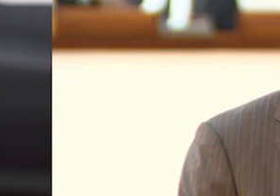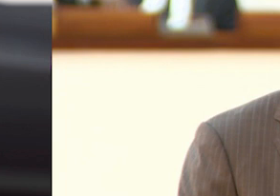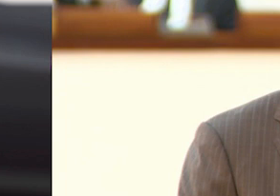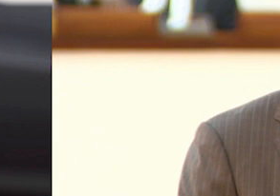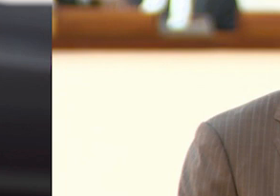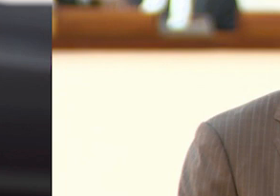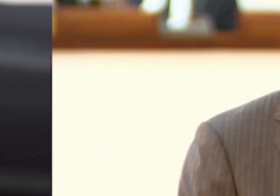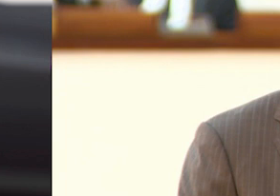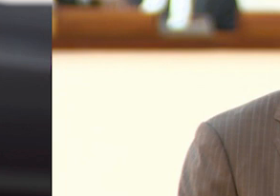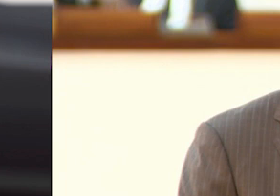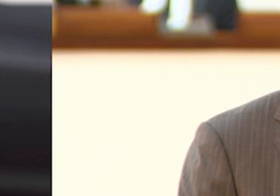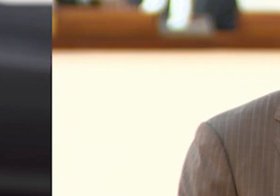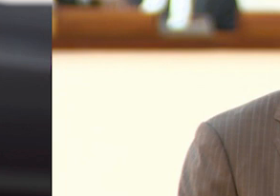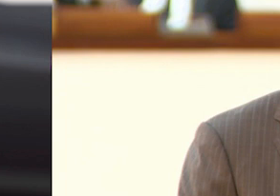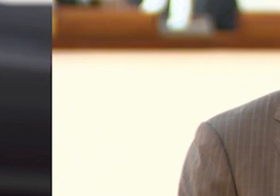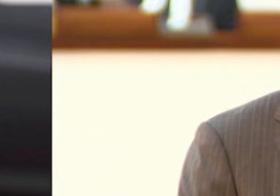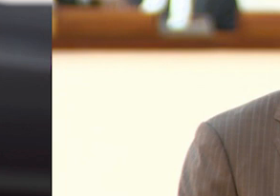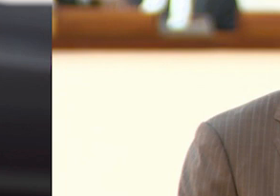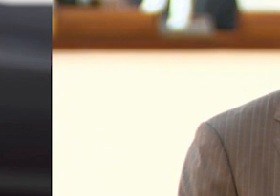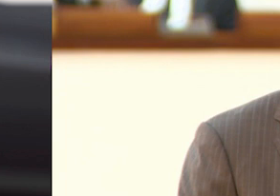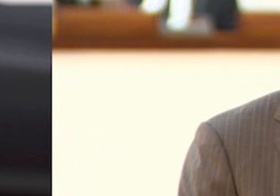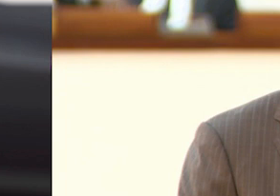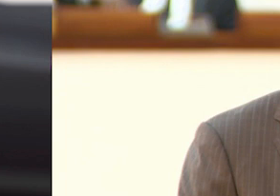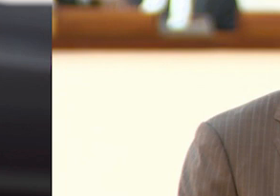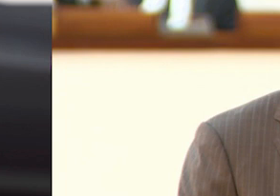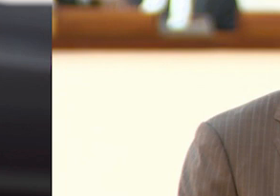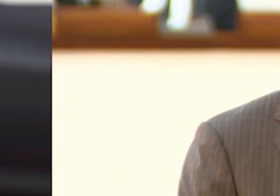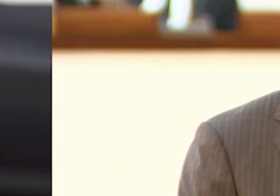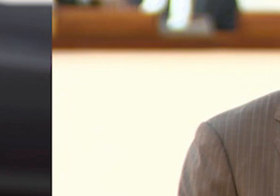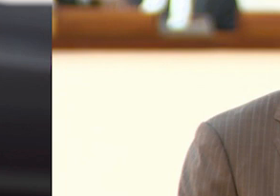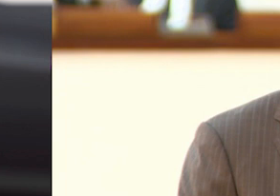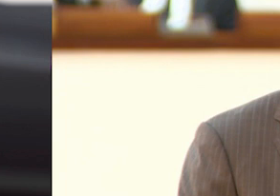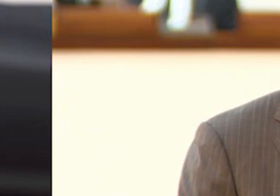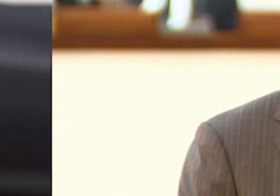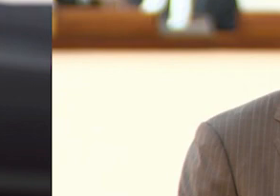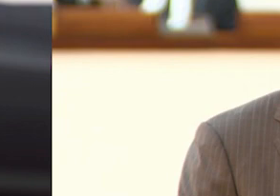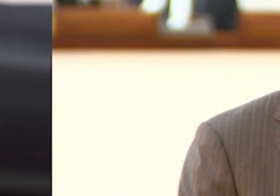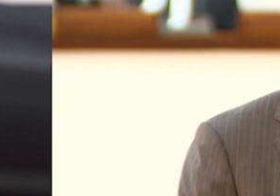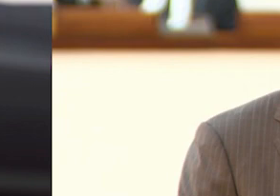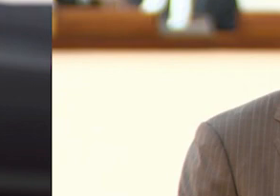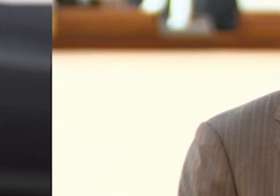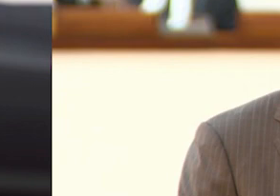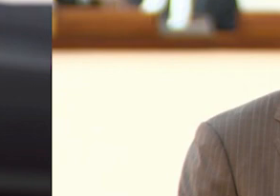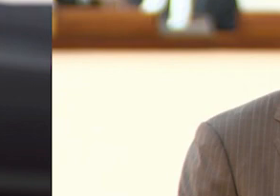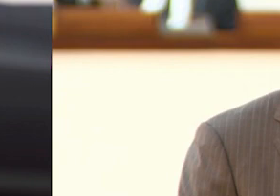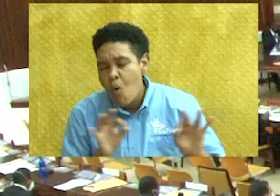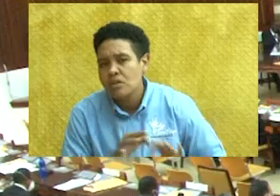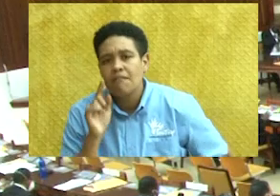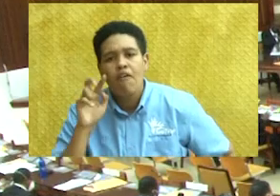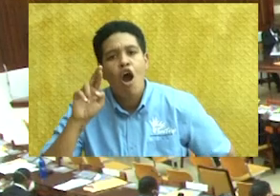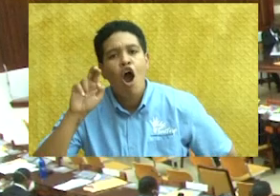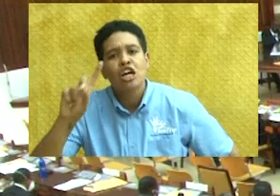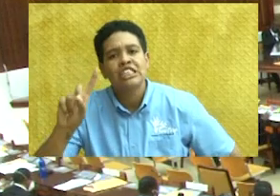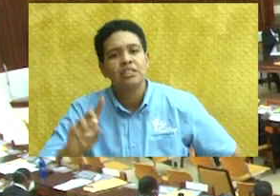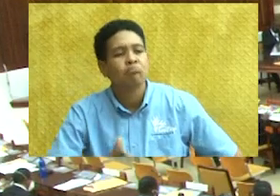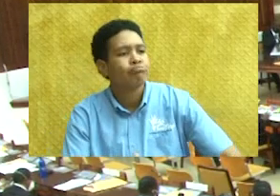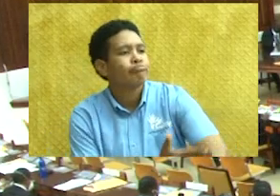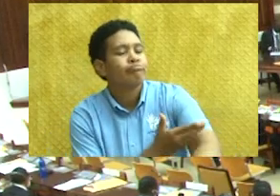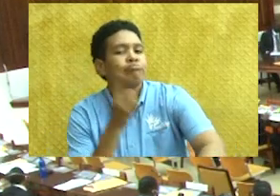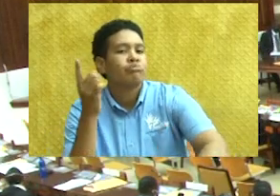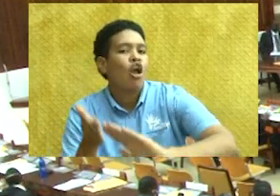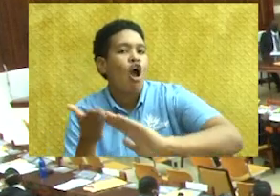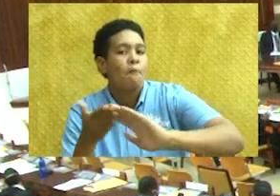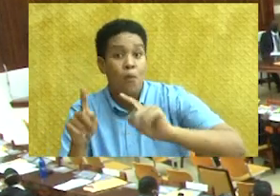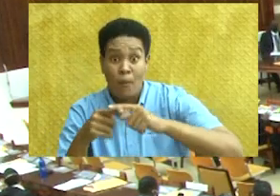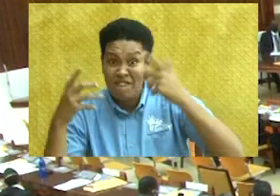complete. He said a NIDS policy committee, along with a legislation committee of Parliament, would review the document. Following this, the bill